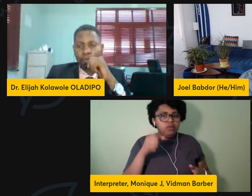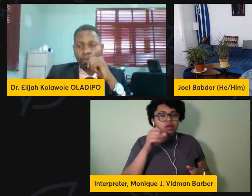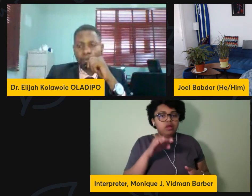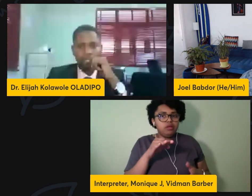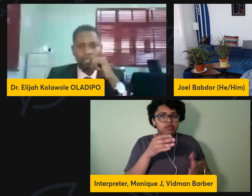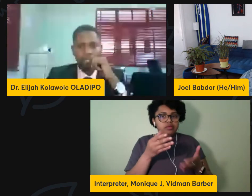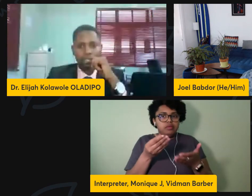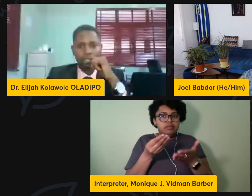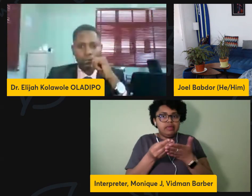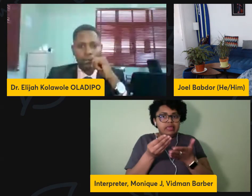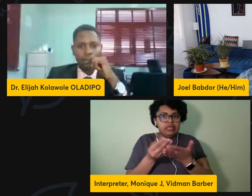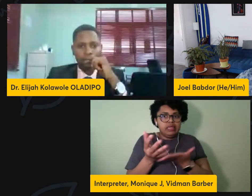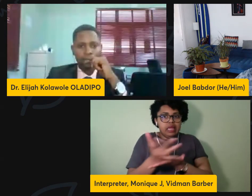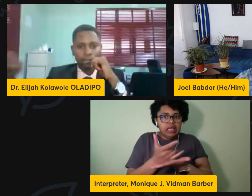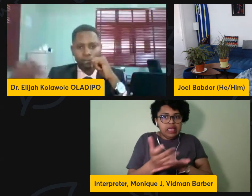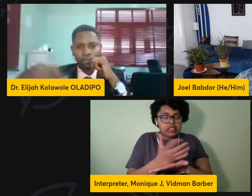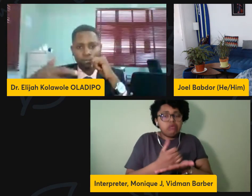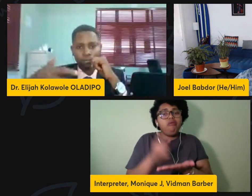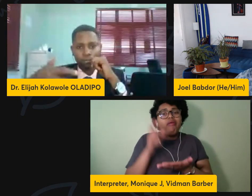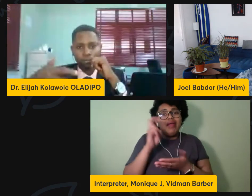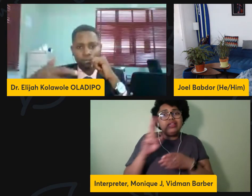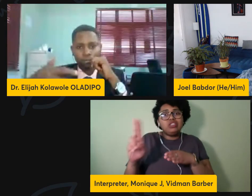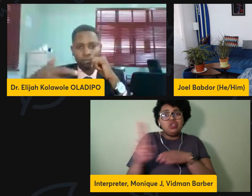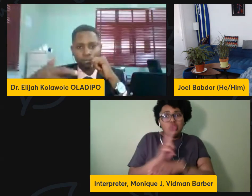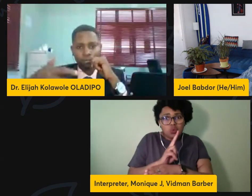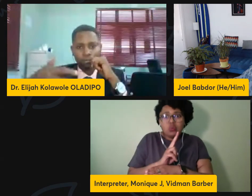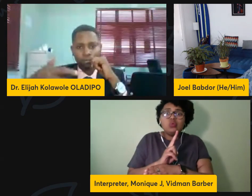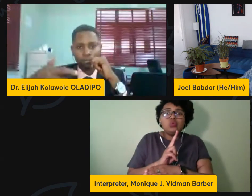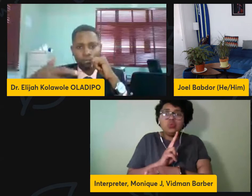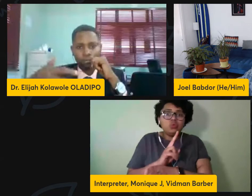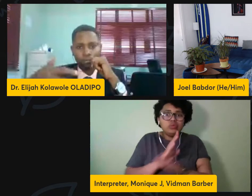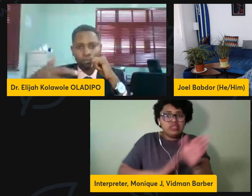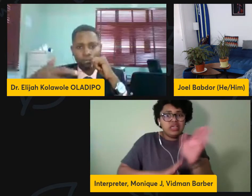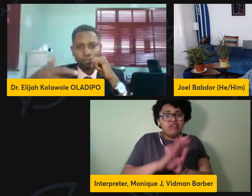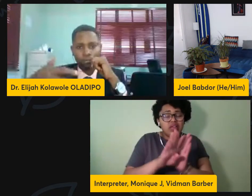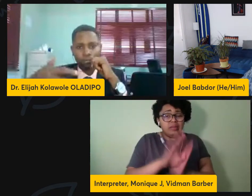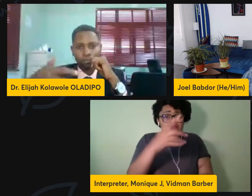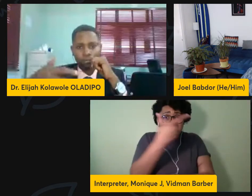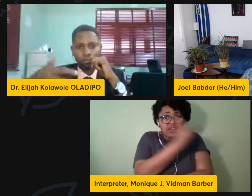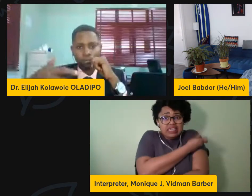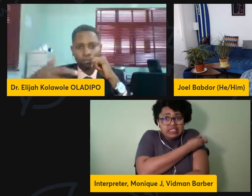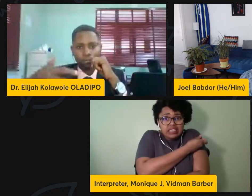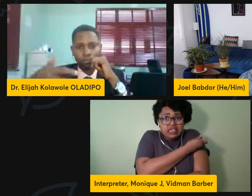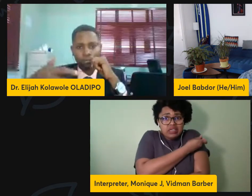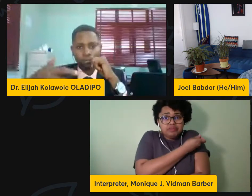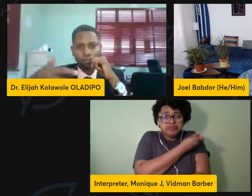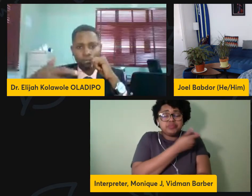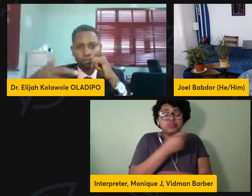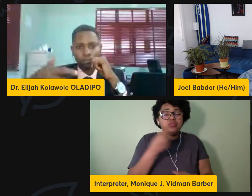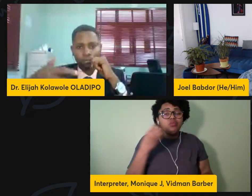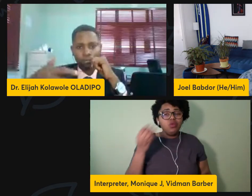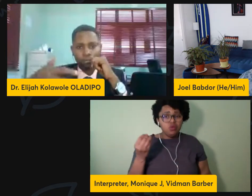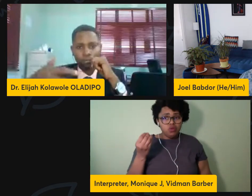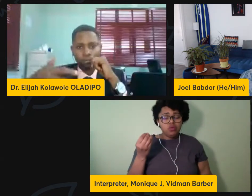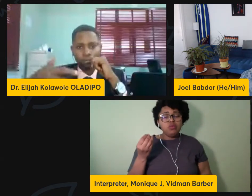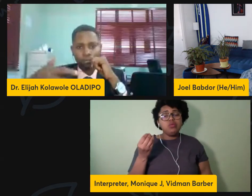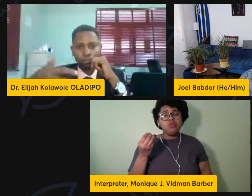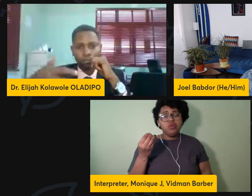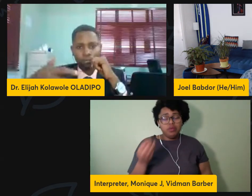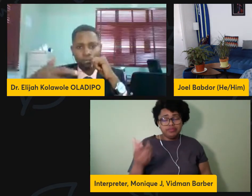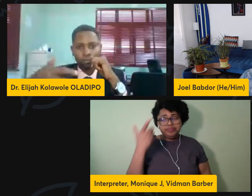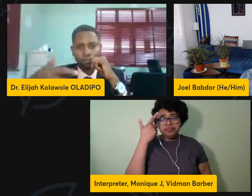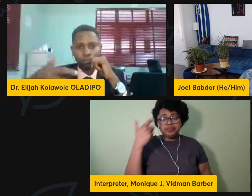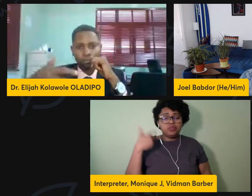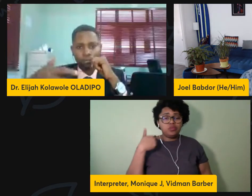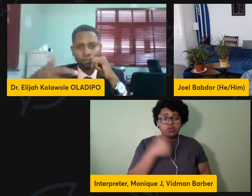the vaccine. So, and that has been the most difficult thing we have ever came across, because we know that once